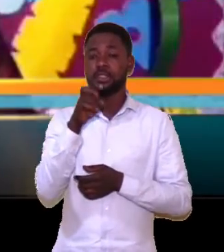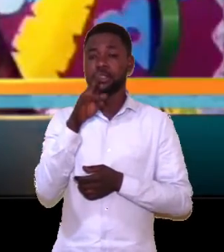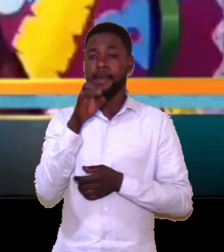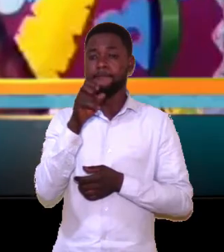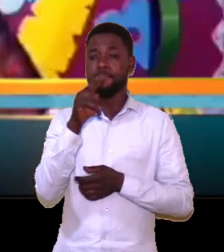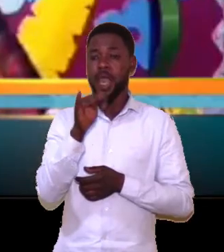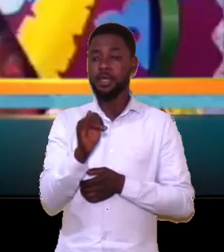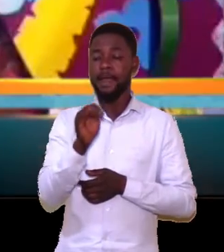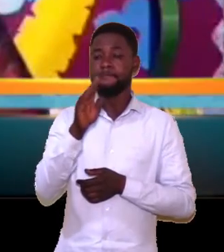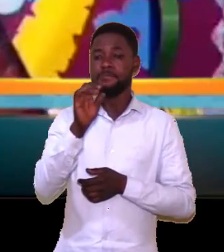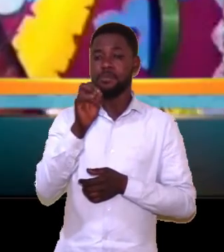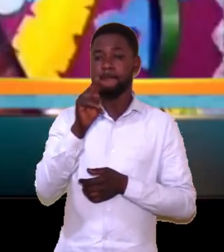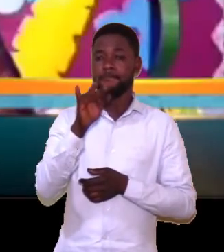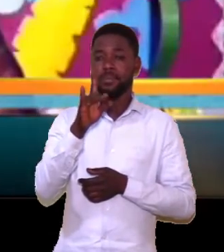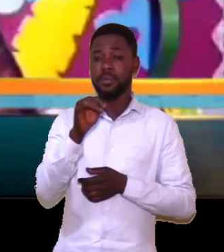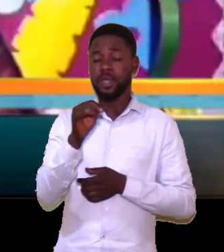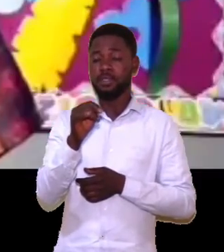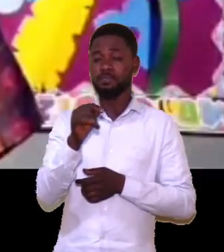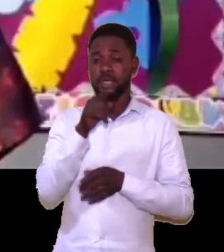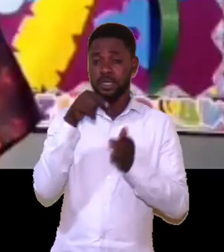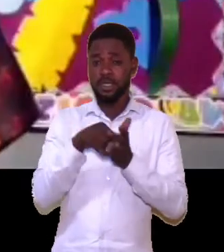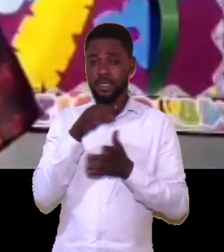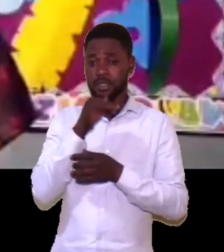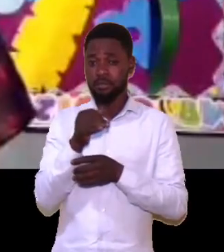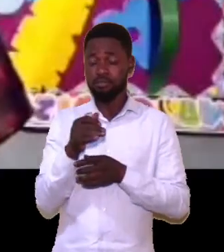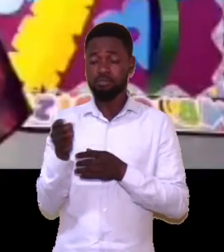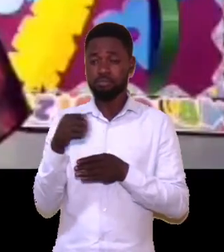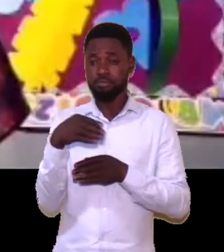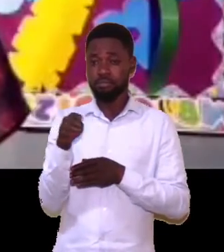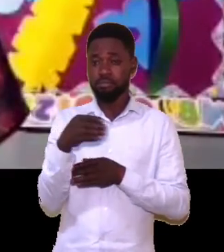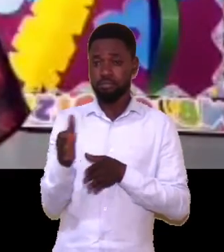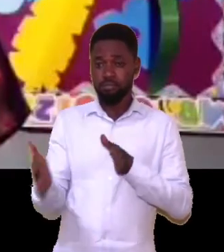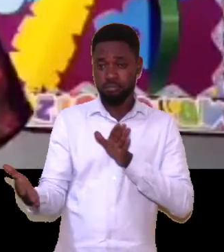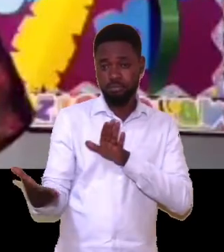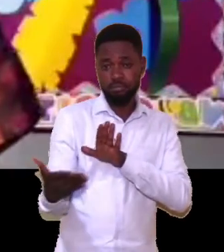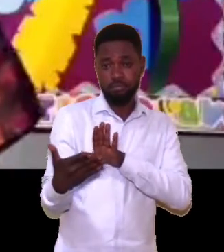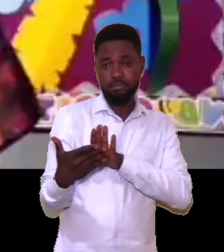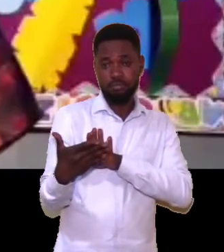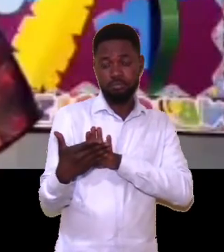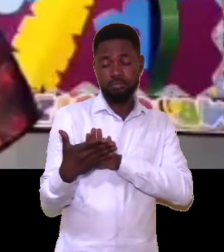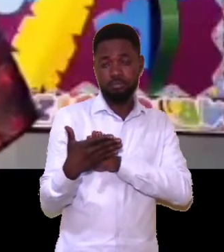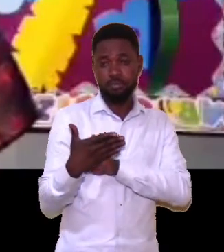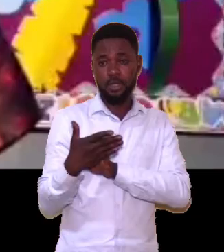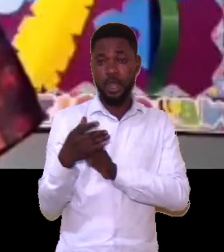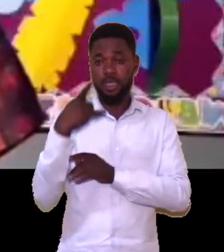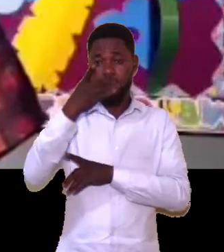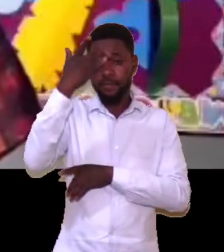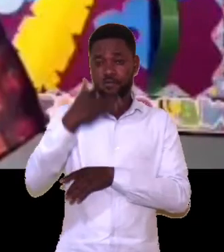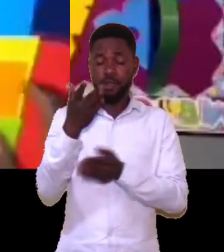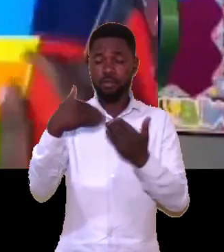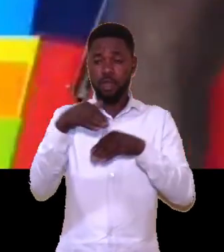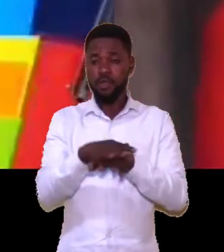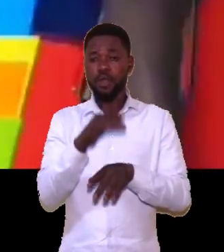spiral band, transparent spiral band. So this is a spiral band, the front cover of our spiral